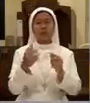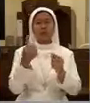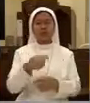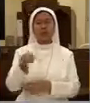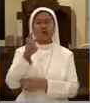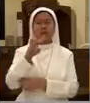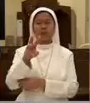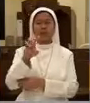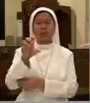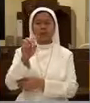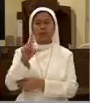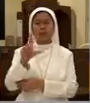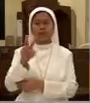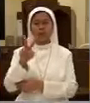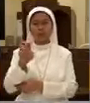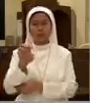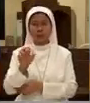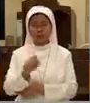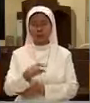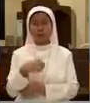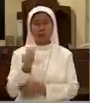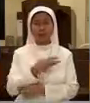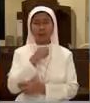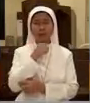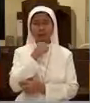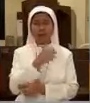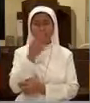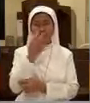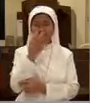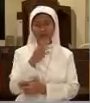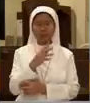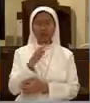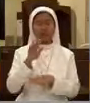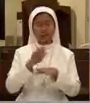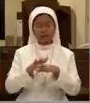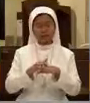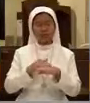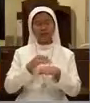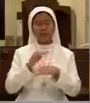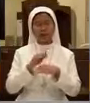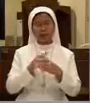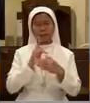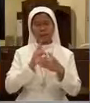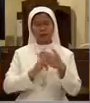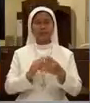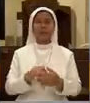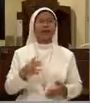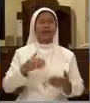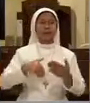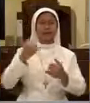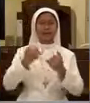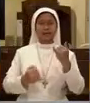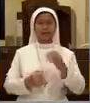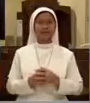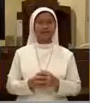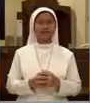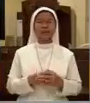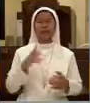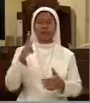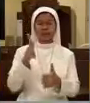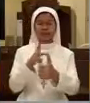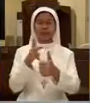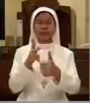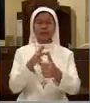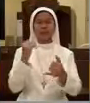that. Now I go to my third and last point. Na po. Third and last